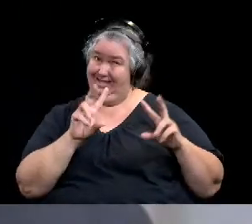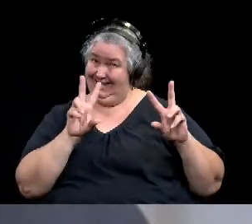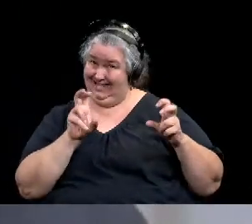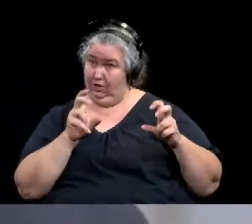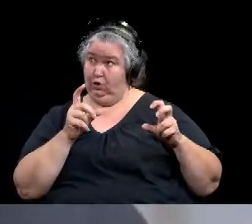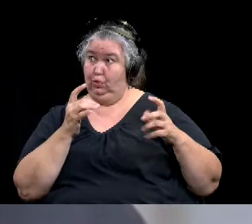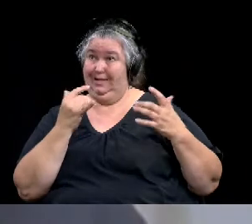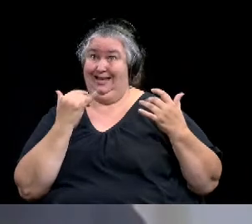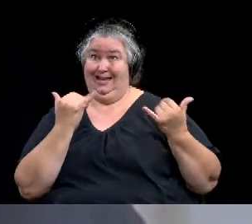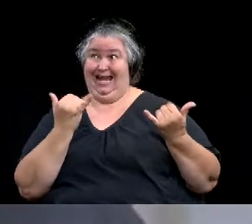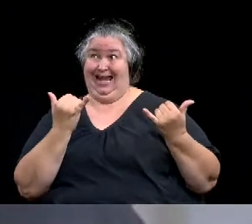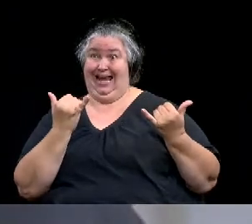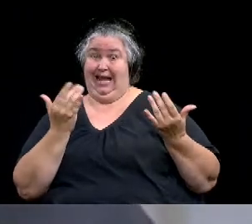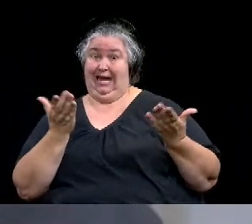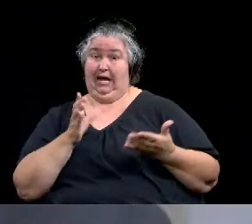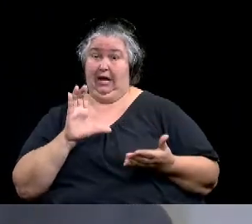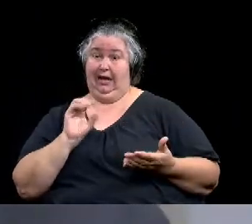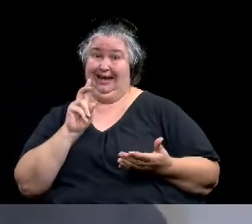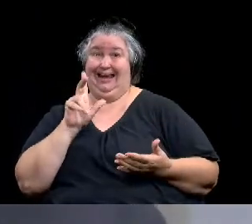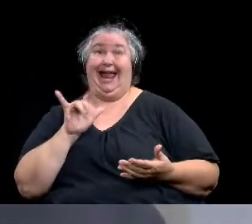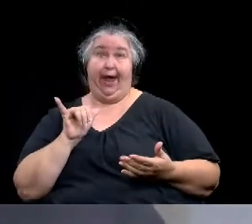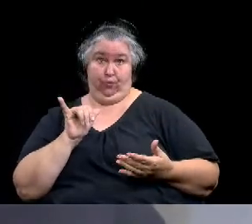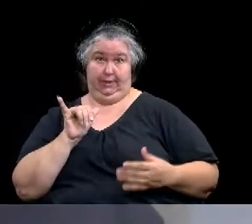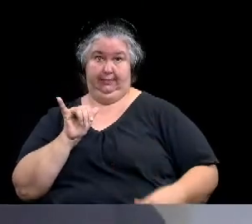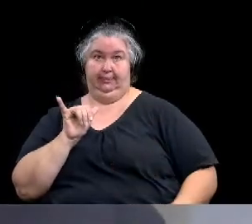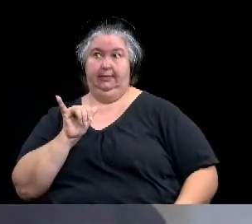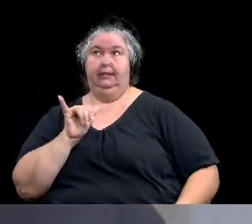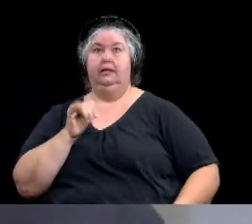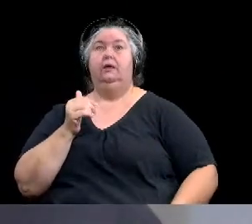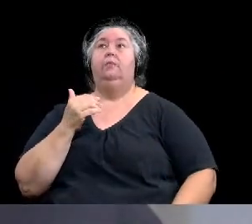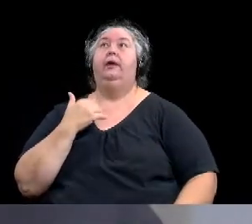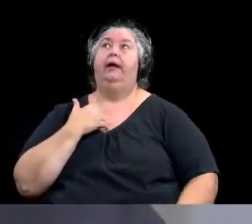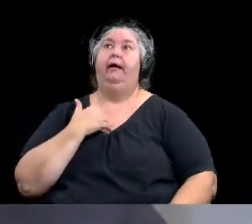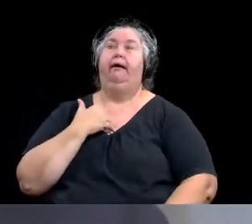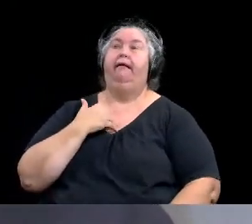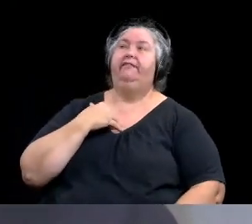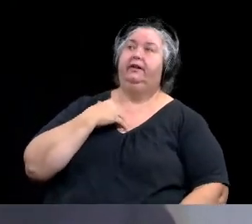got here at the county, we've got a large workforce,